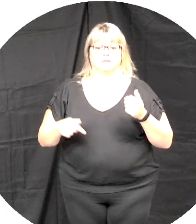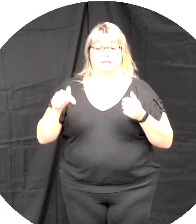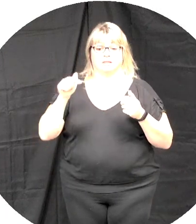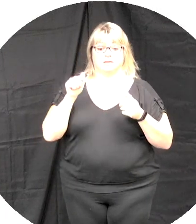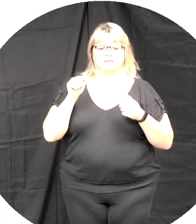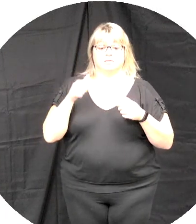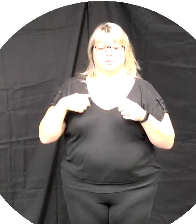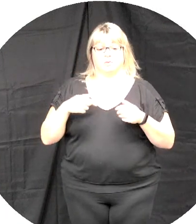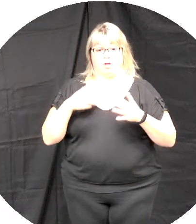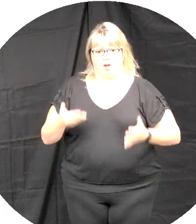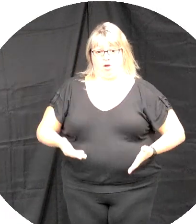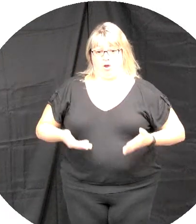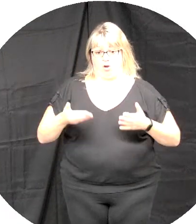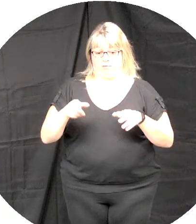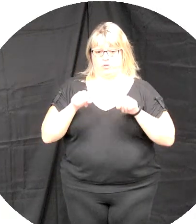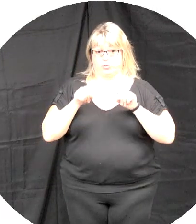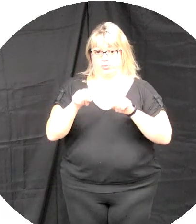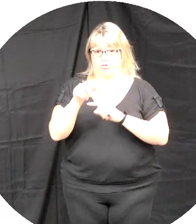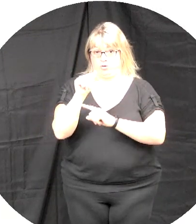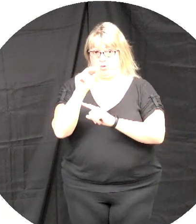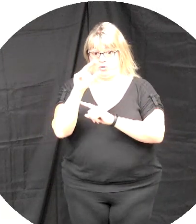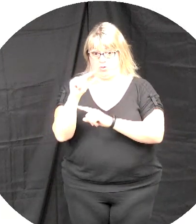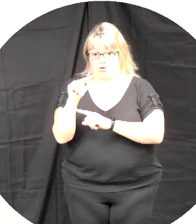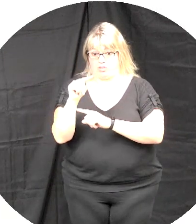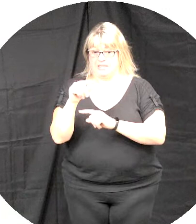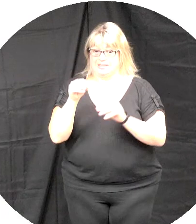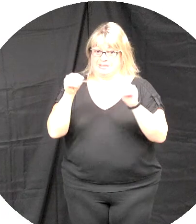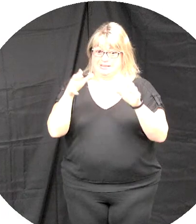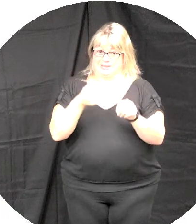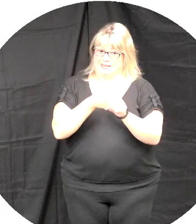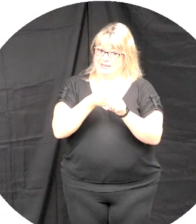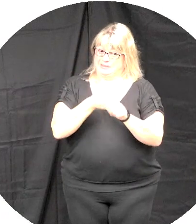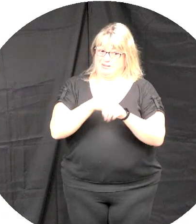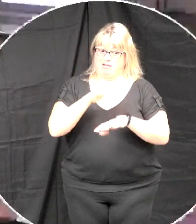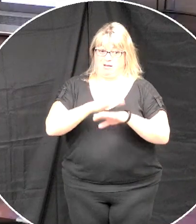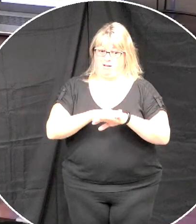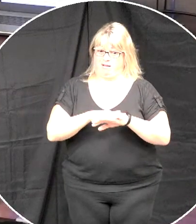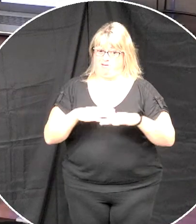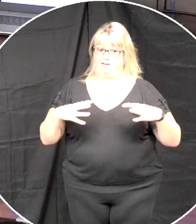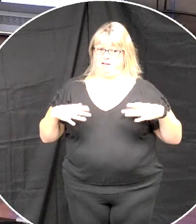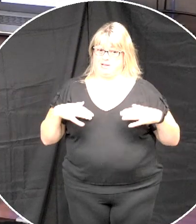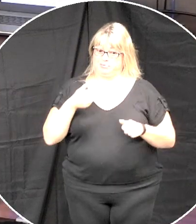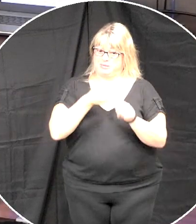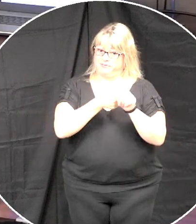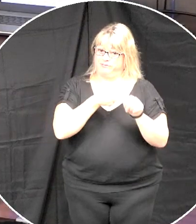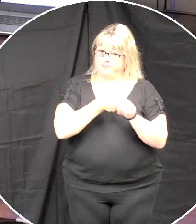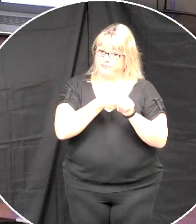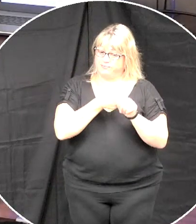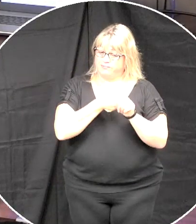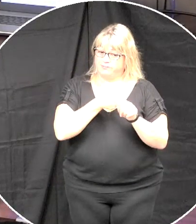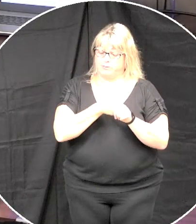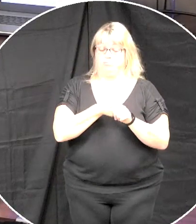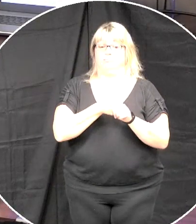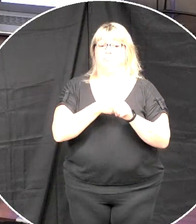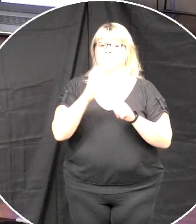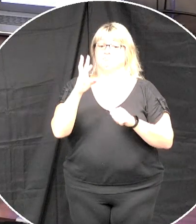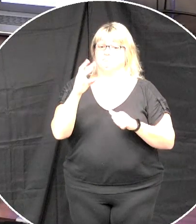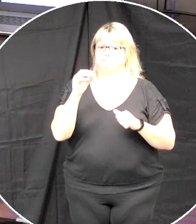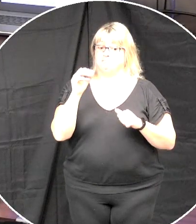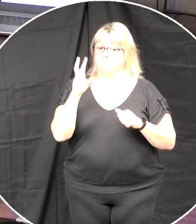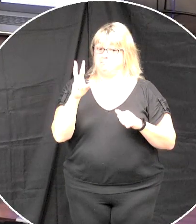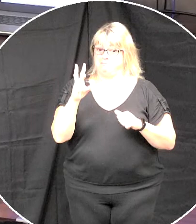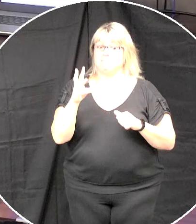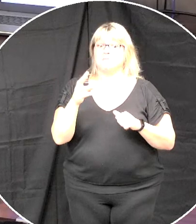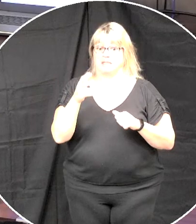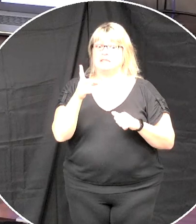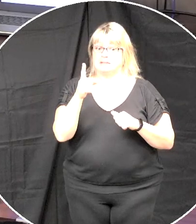are held during the August period when teachers are on leave. So it was really pleasant to know that several